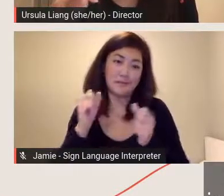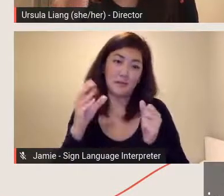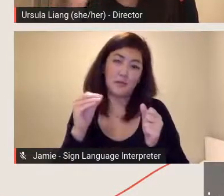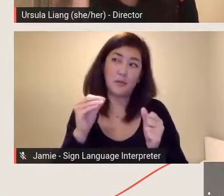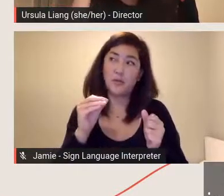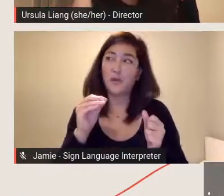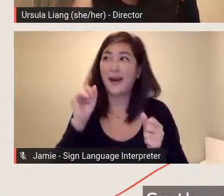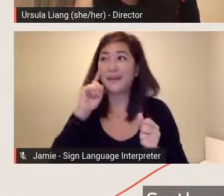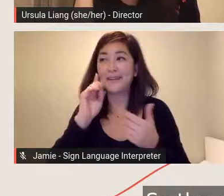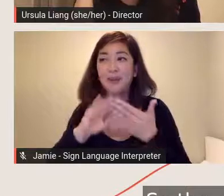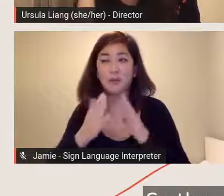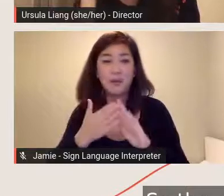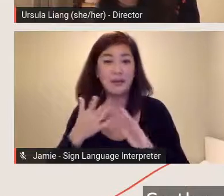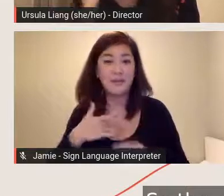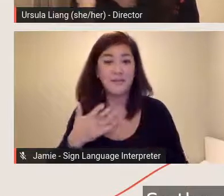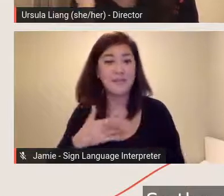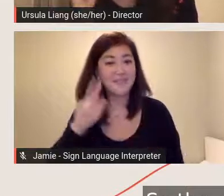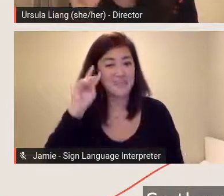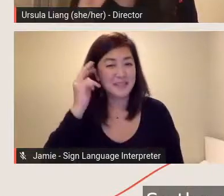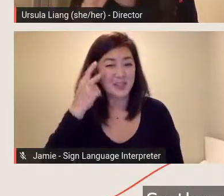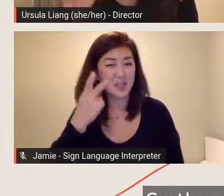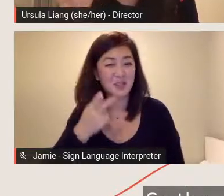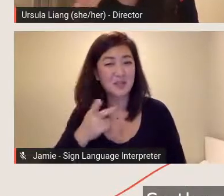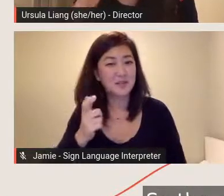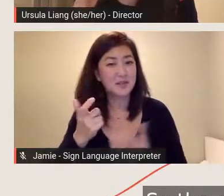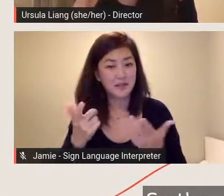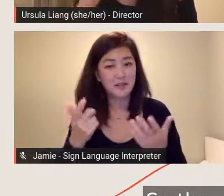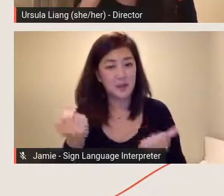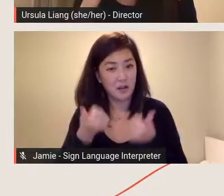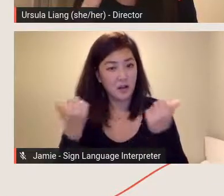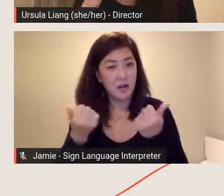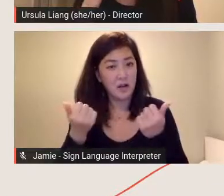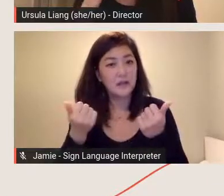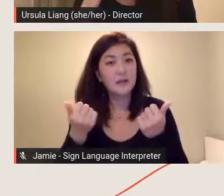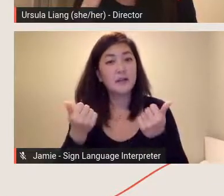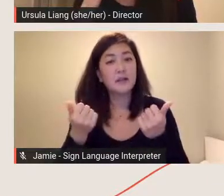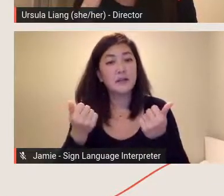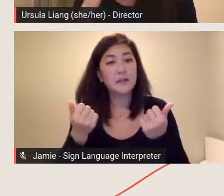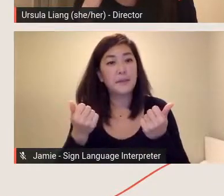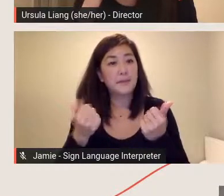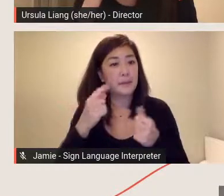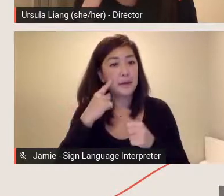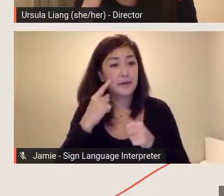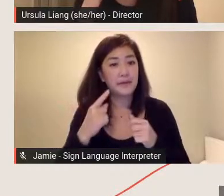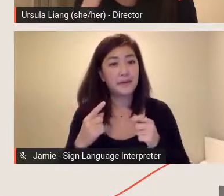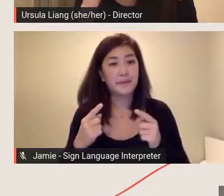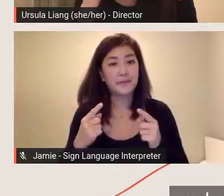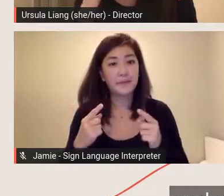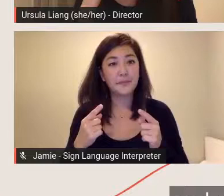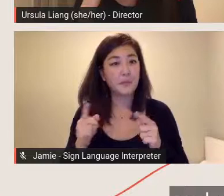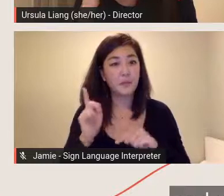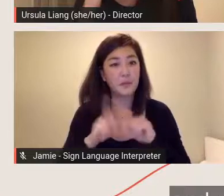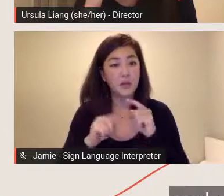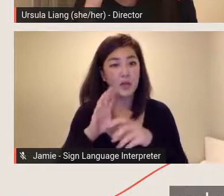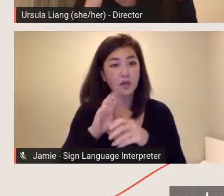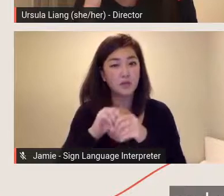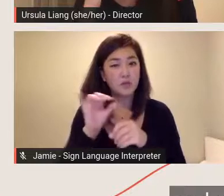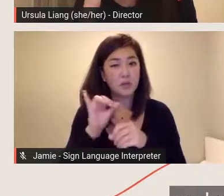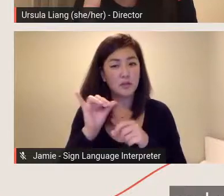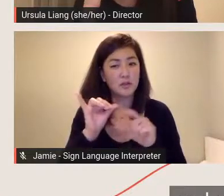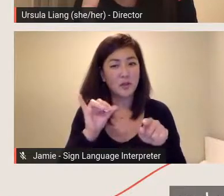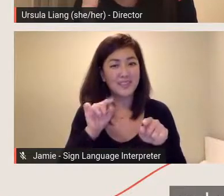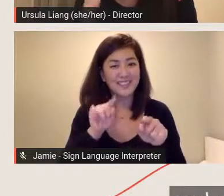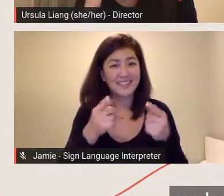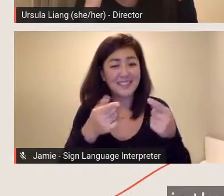supremacy. So the community feels very misunderstood. And one other thing that I wanted to mention about the context of this film, and we weren't really able to